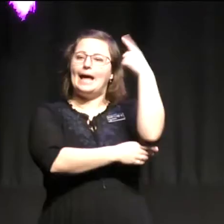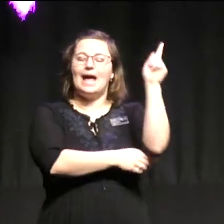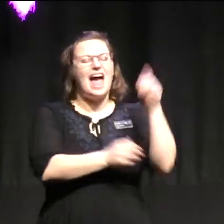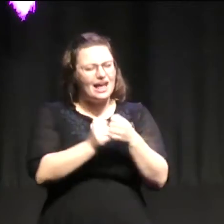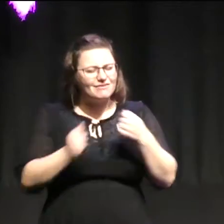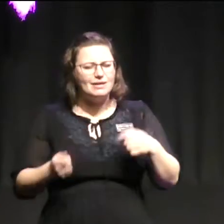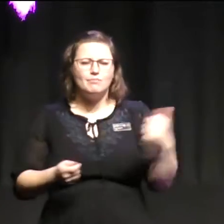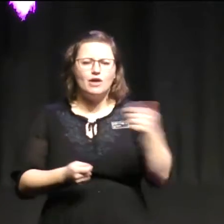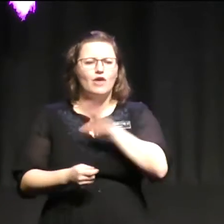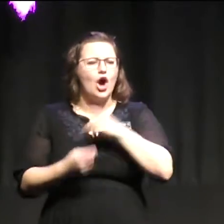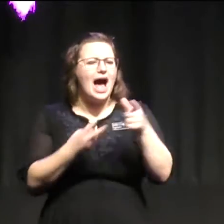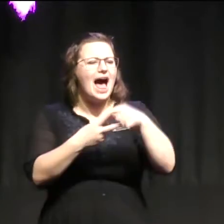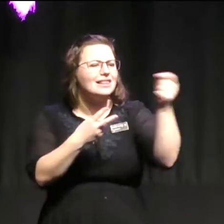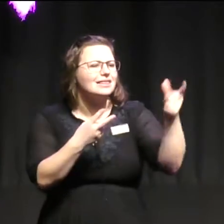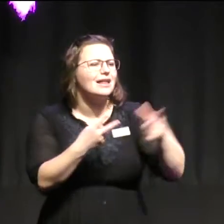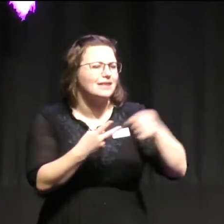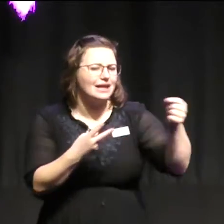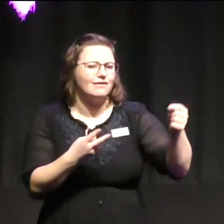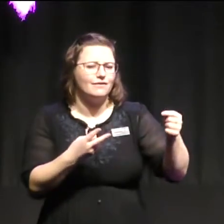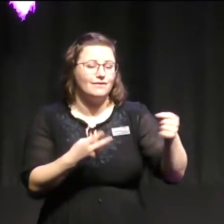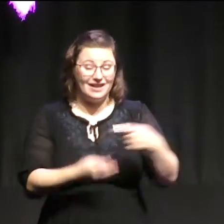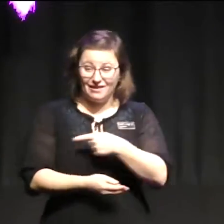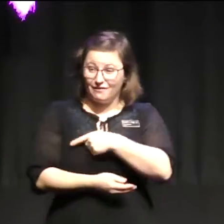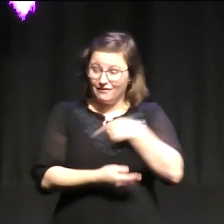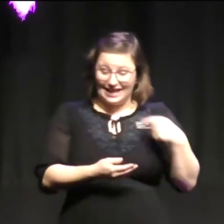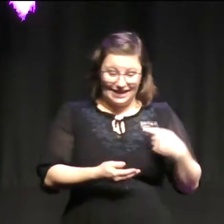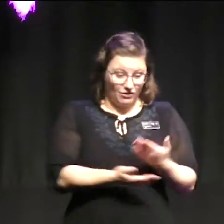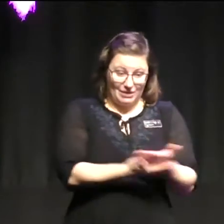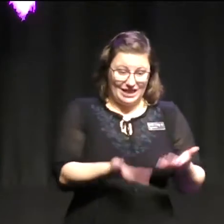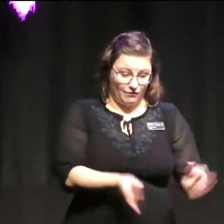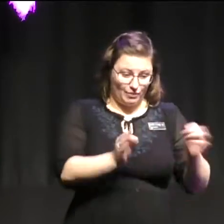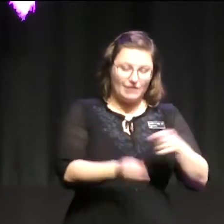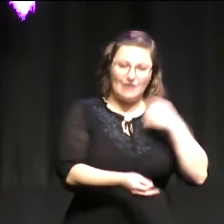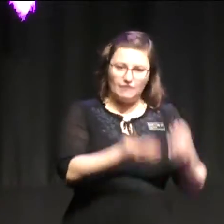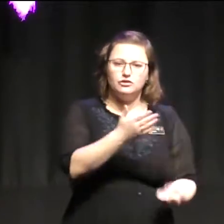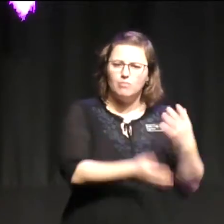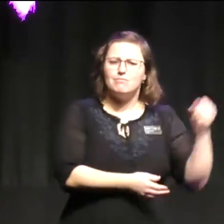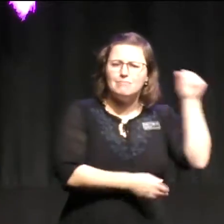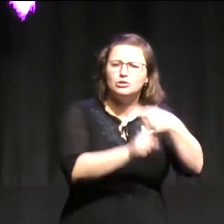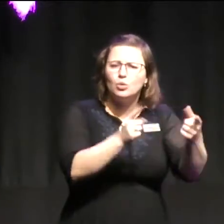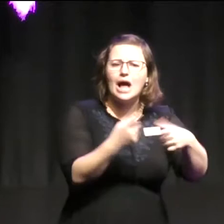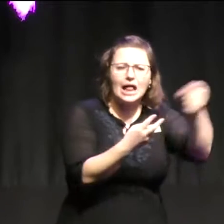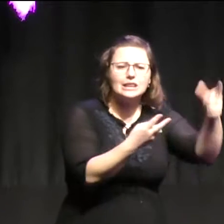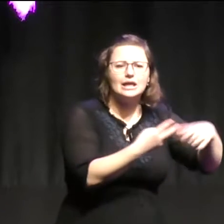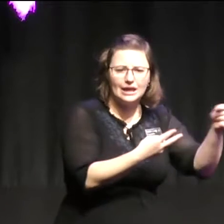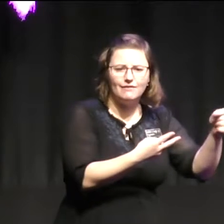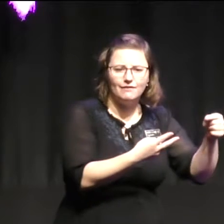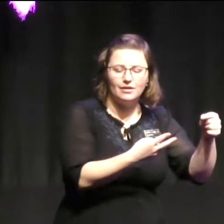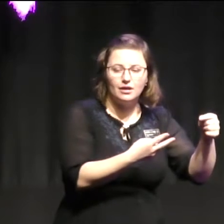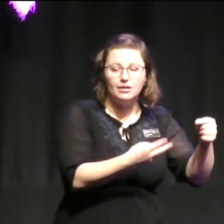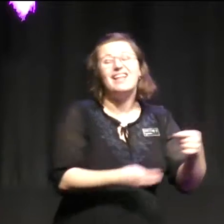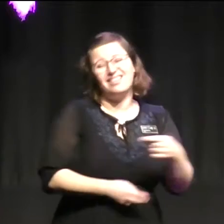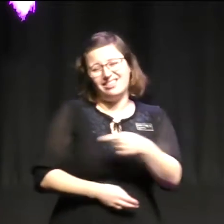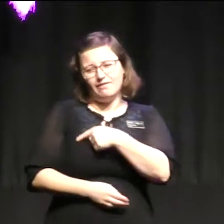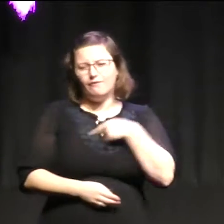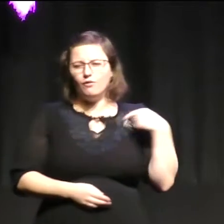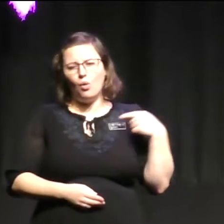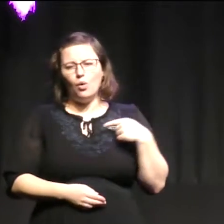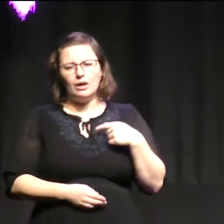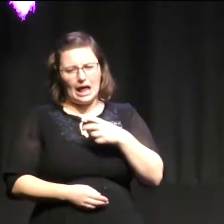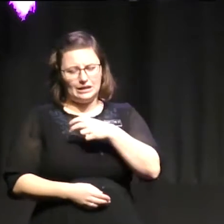which, the informal sector itself has brought out? So that's the approach that SEWA has